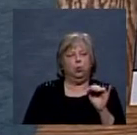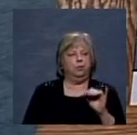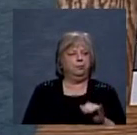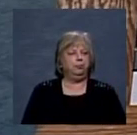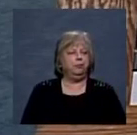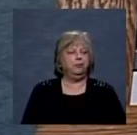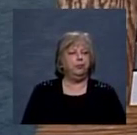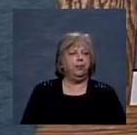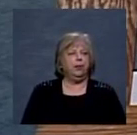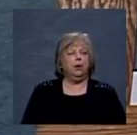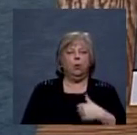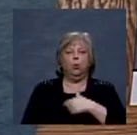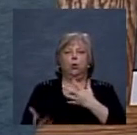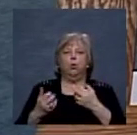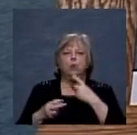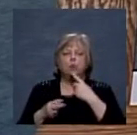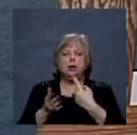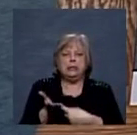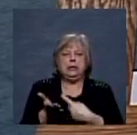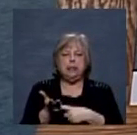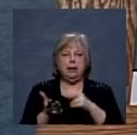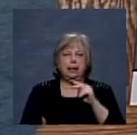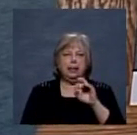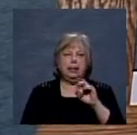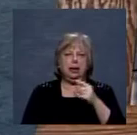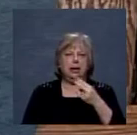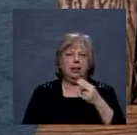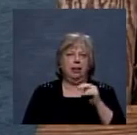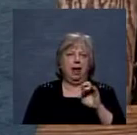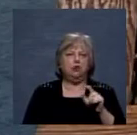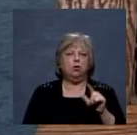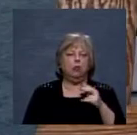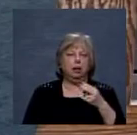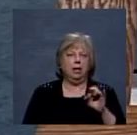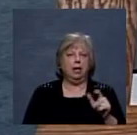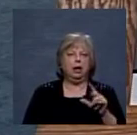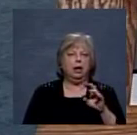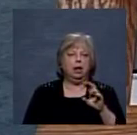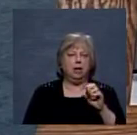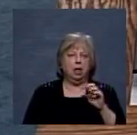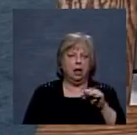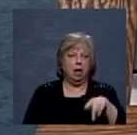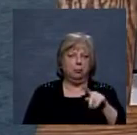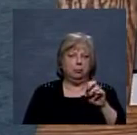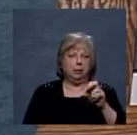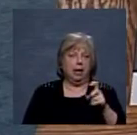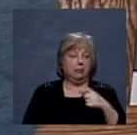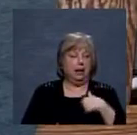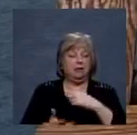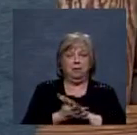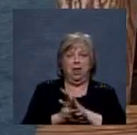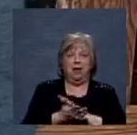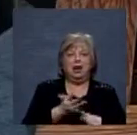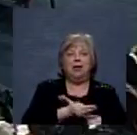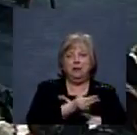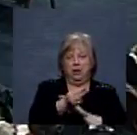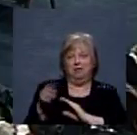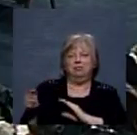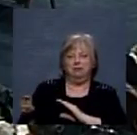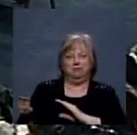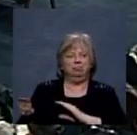to discuss the Nathaniel Hill Complex, and I have distribute a handout for each one of you all.